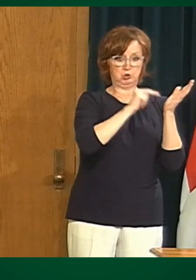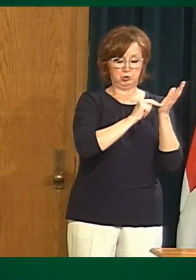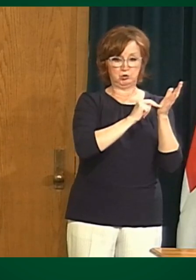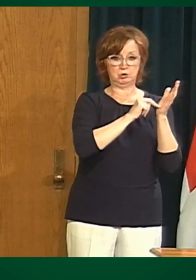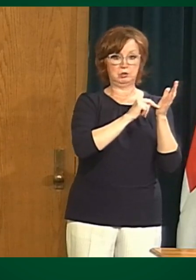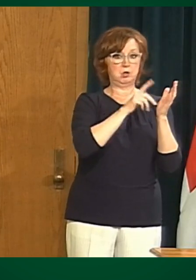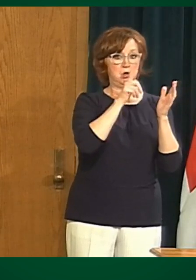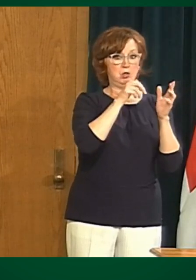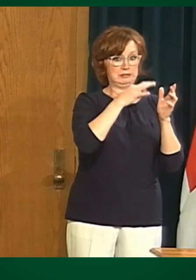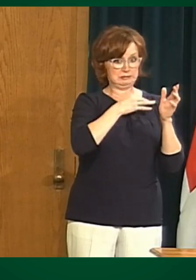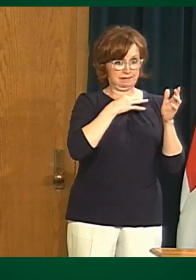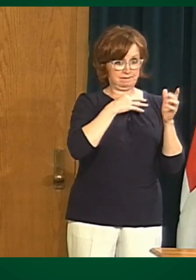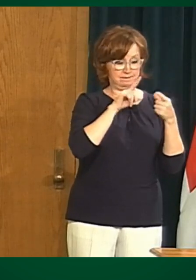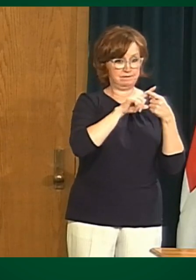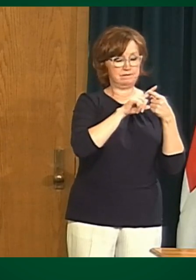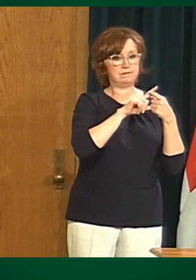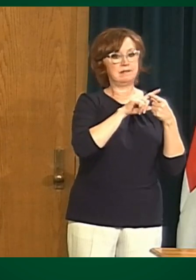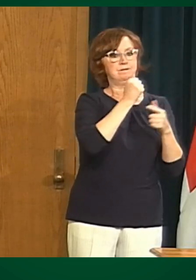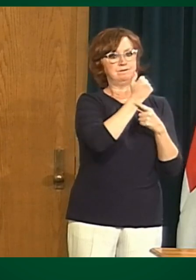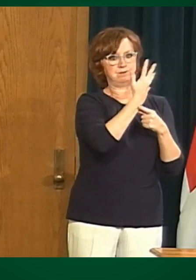it includes also